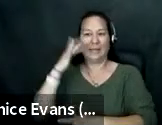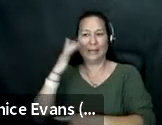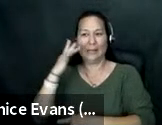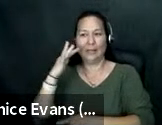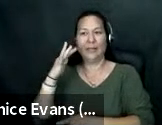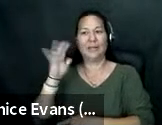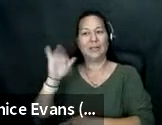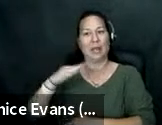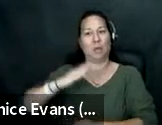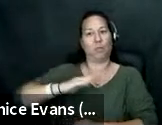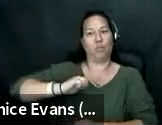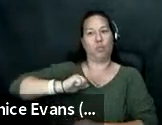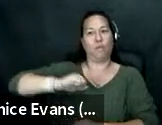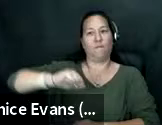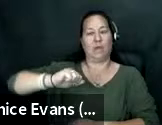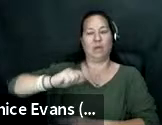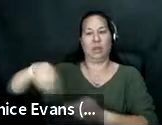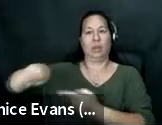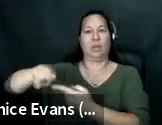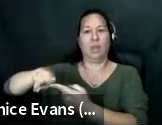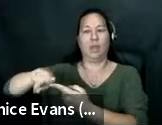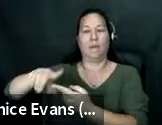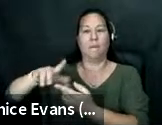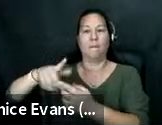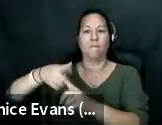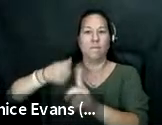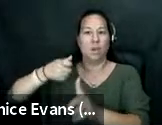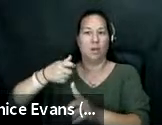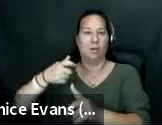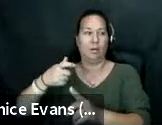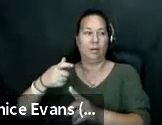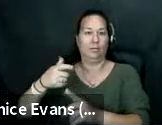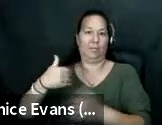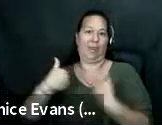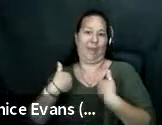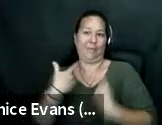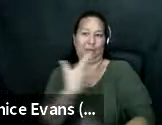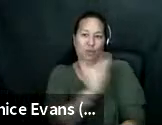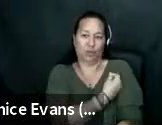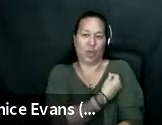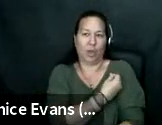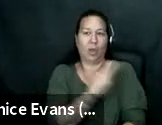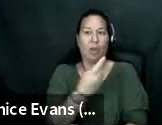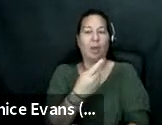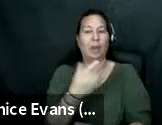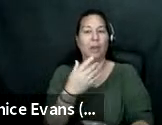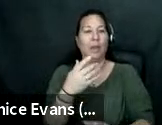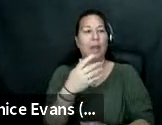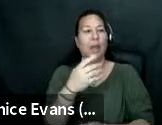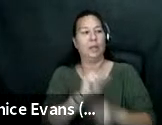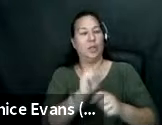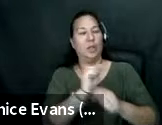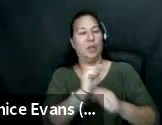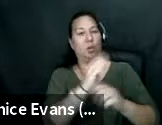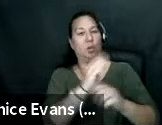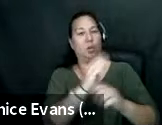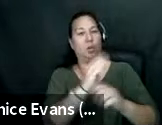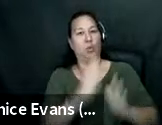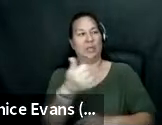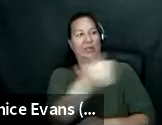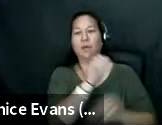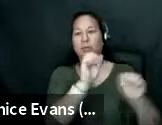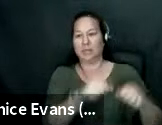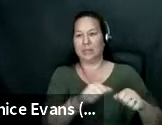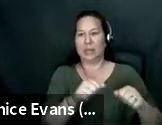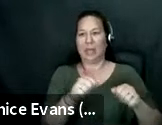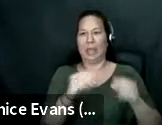Right. And our last pre-submitted question. So in addition to their employees, are employers also required to